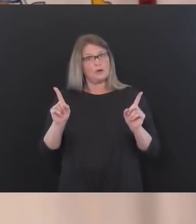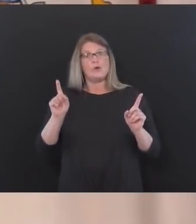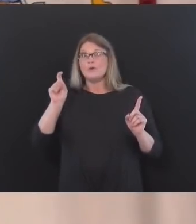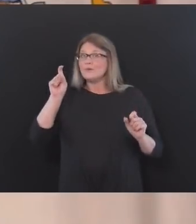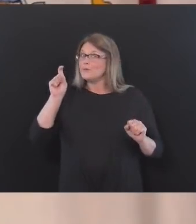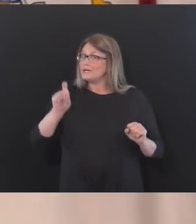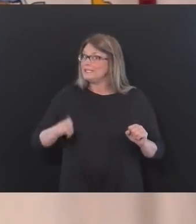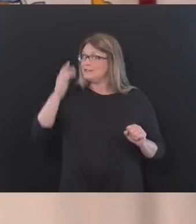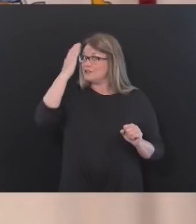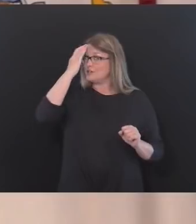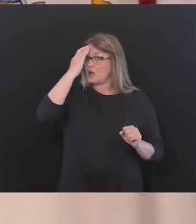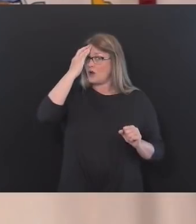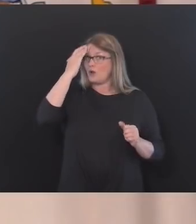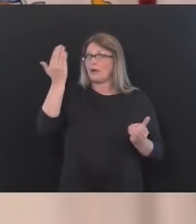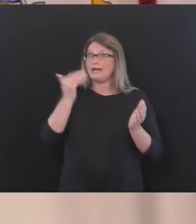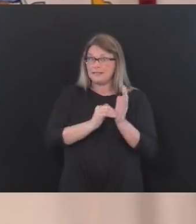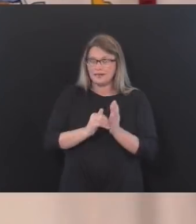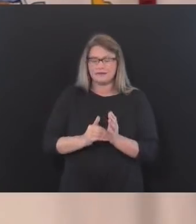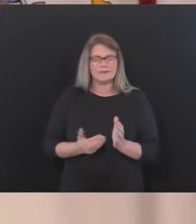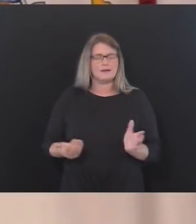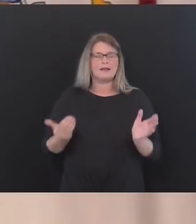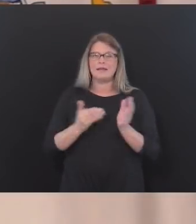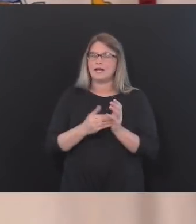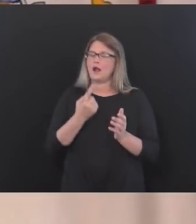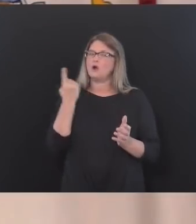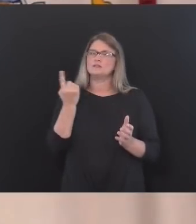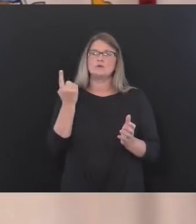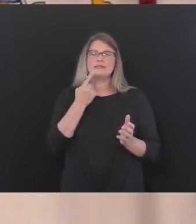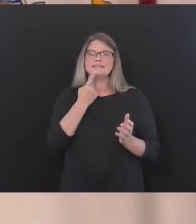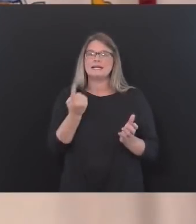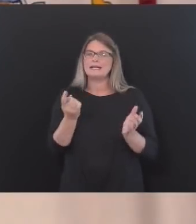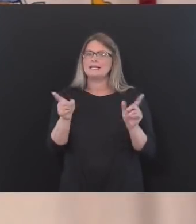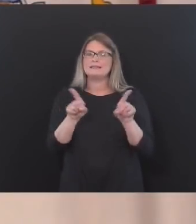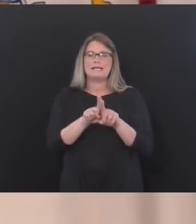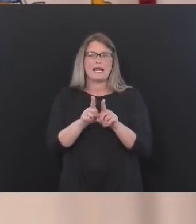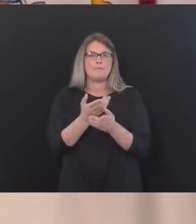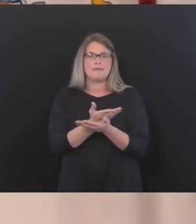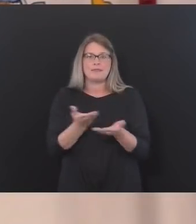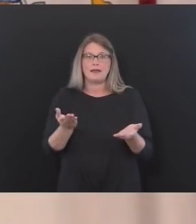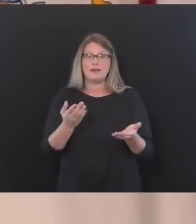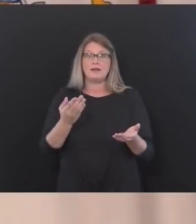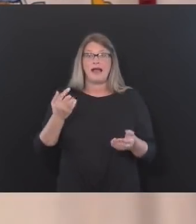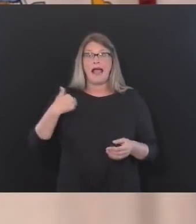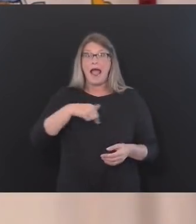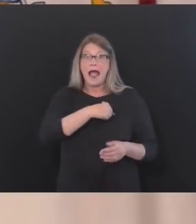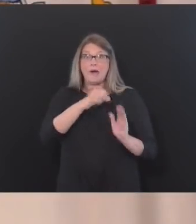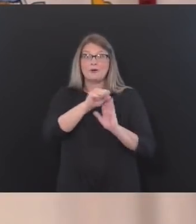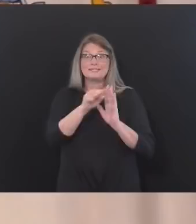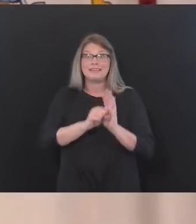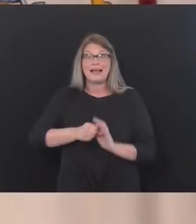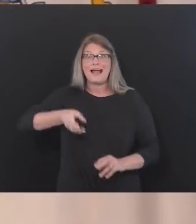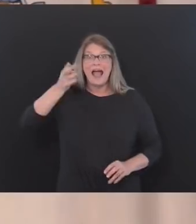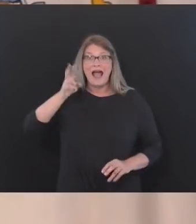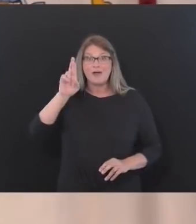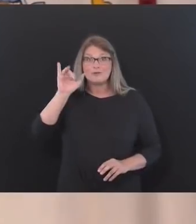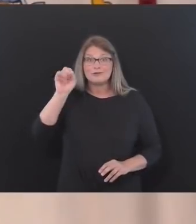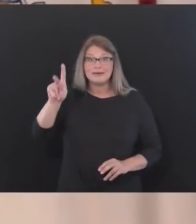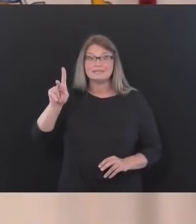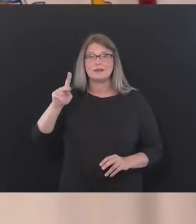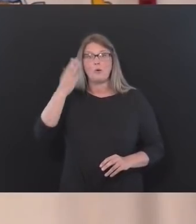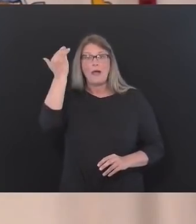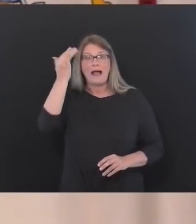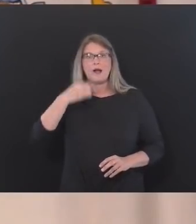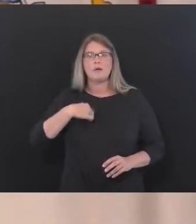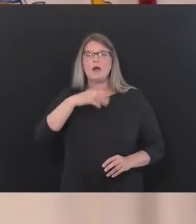to know over and over, I say the same thing. We're the most elderly state. We're the most chronic illness